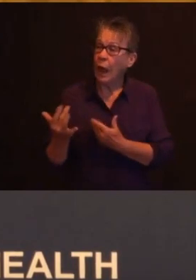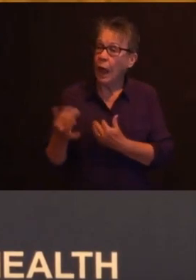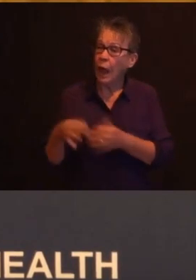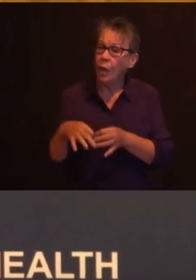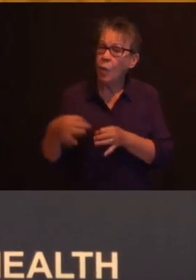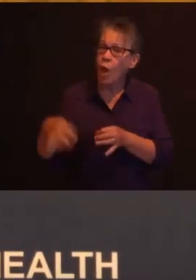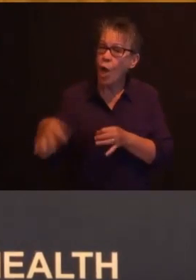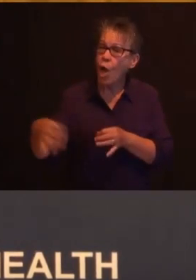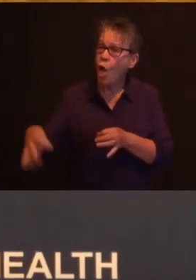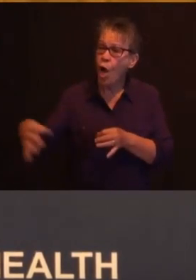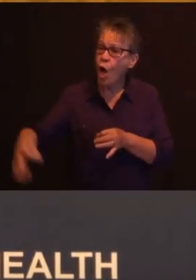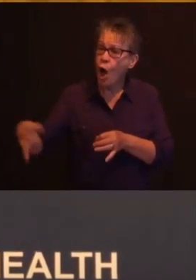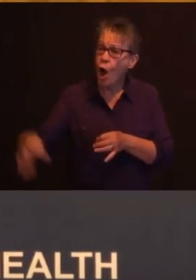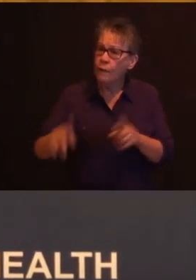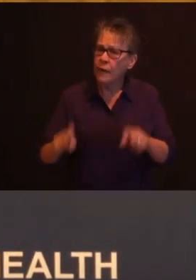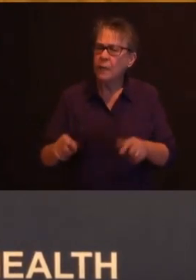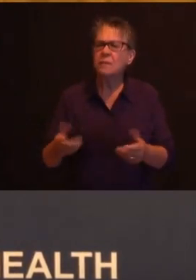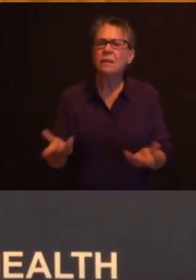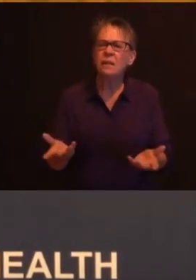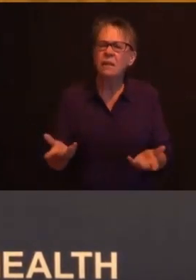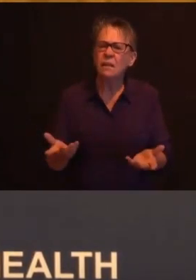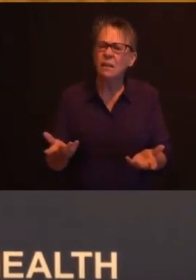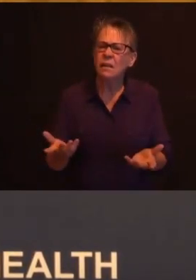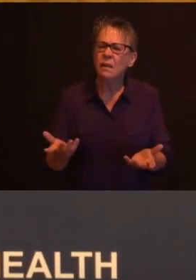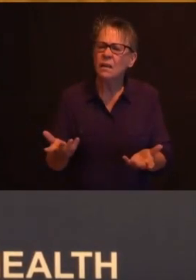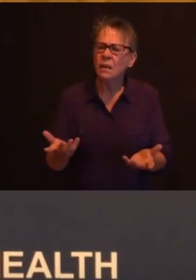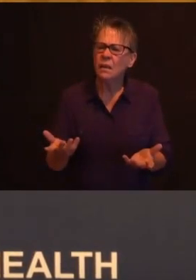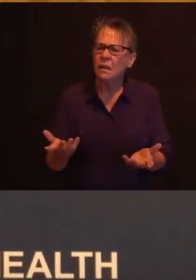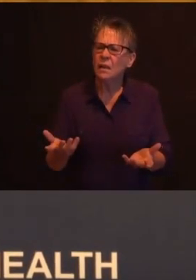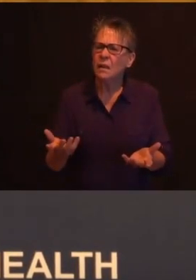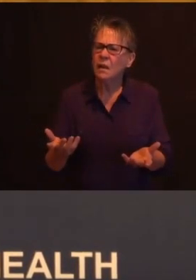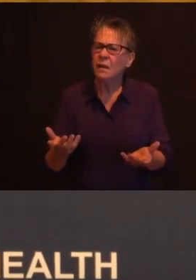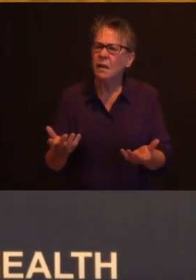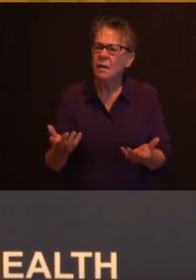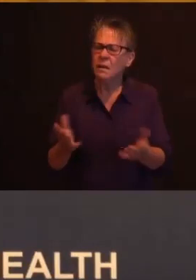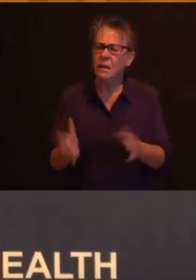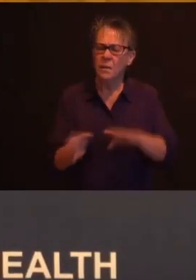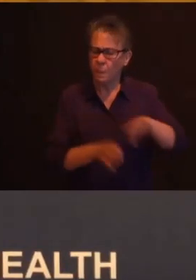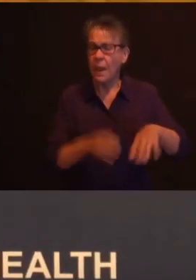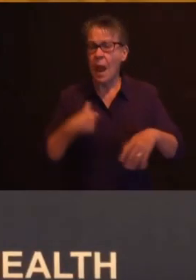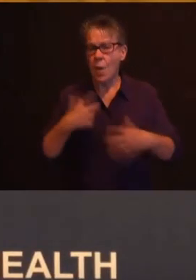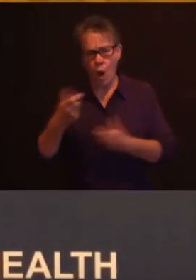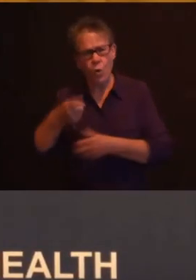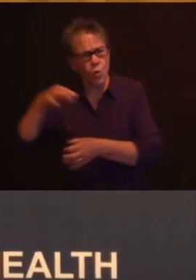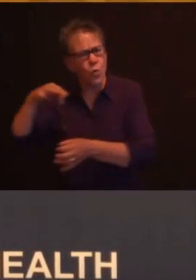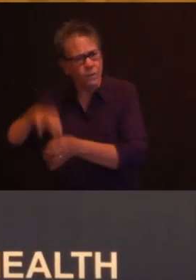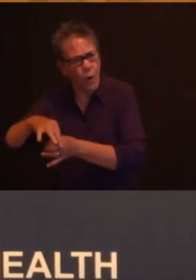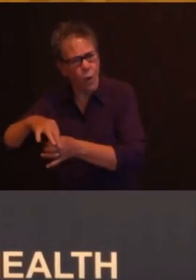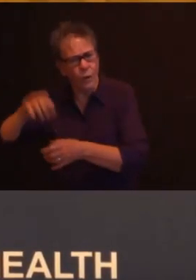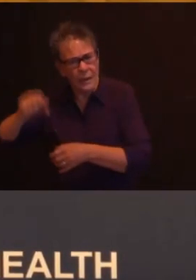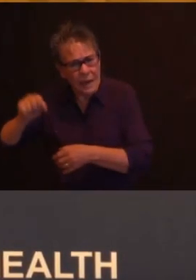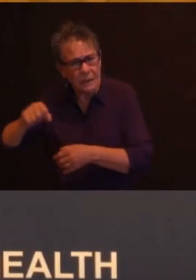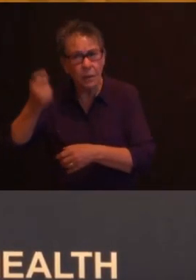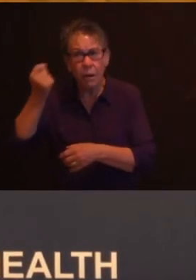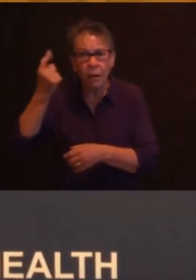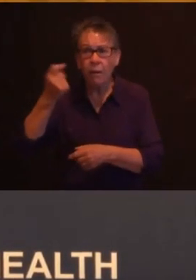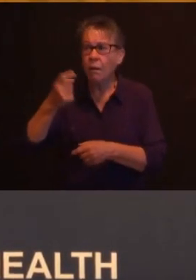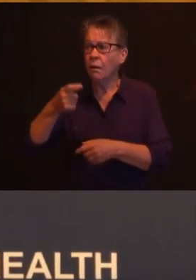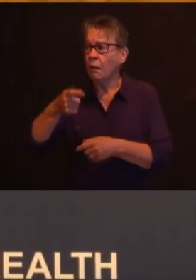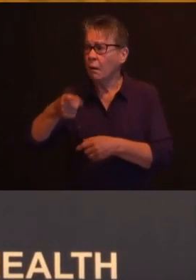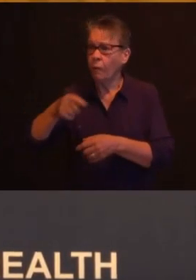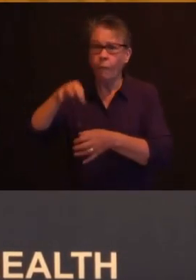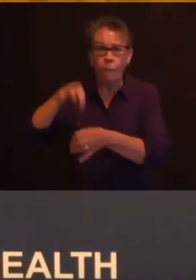you are on this. As much as I want you to vote, I'm not wild about your going out into a public place.